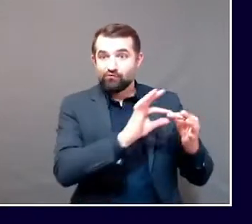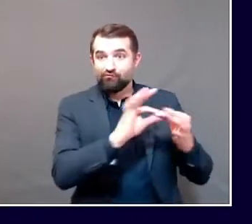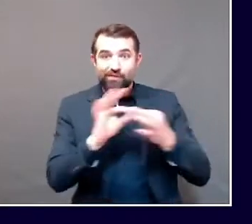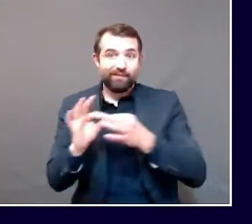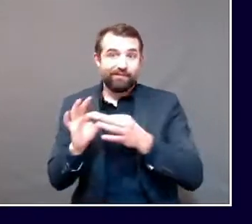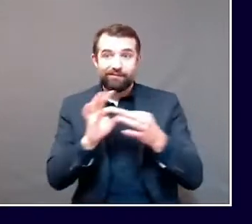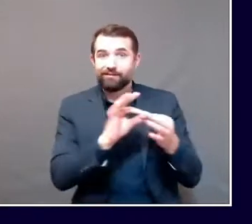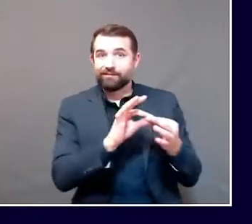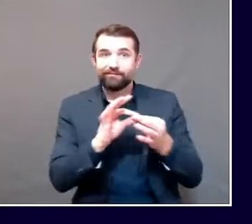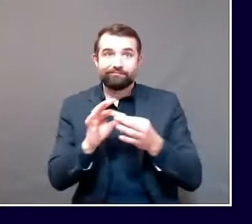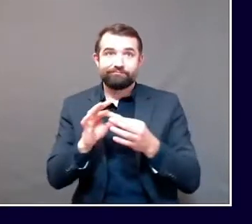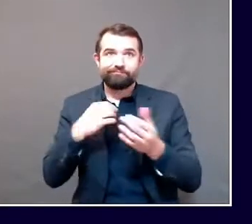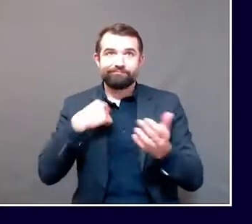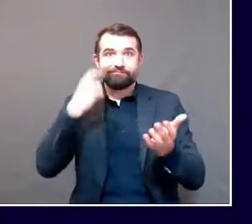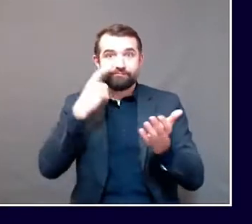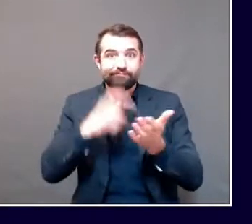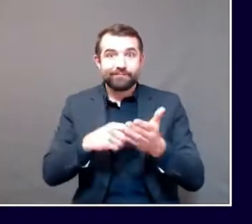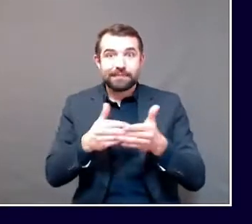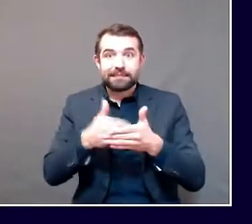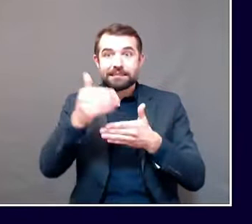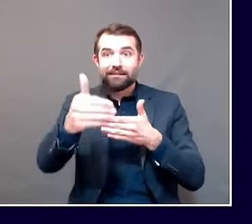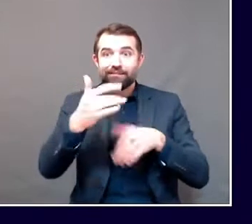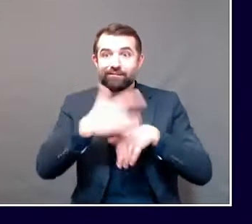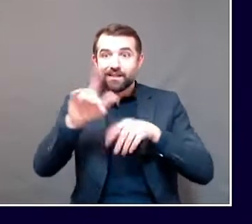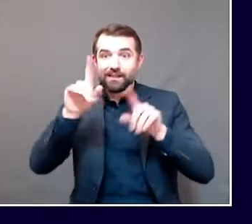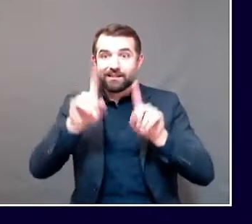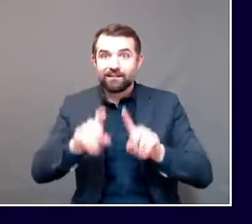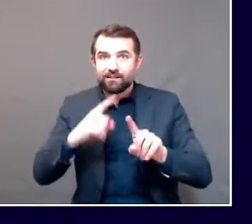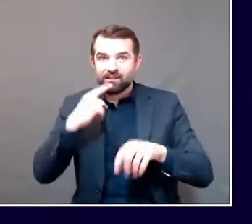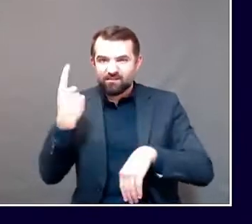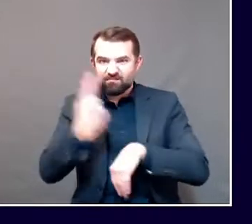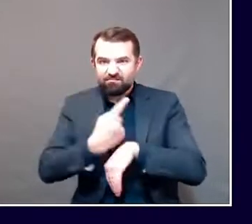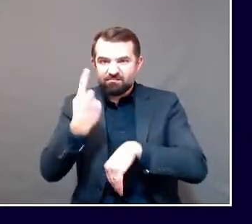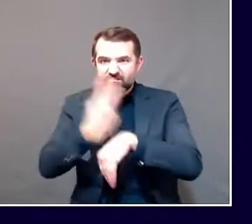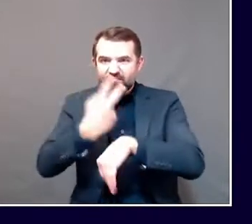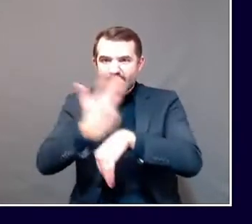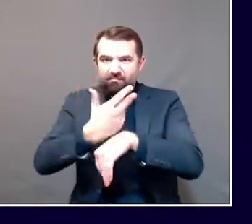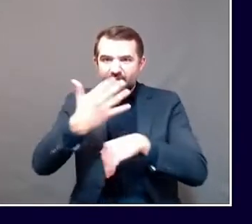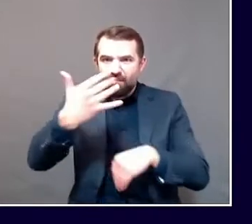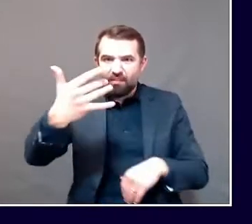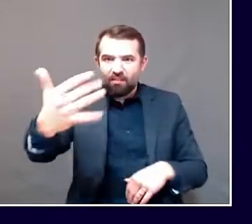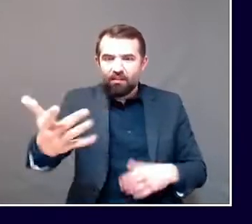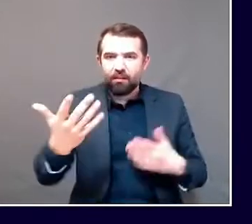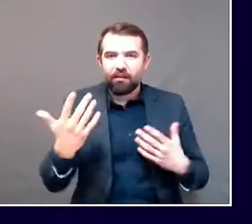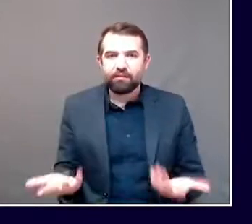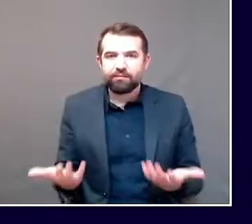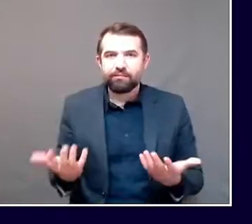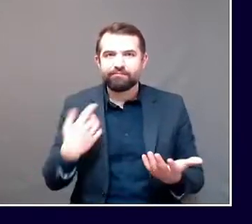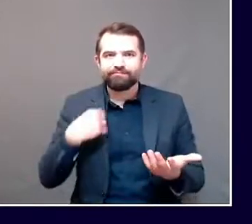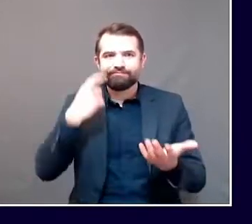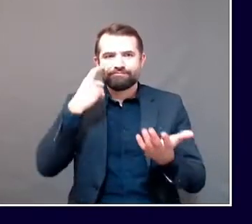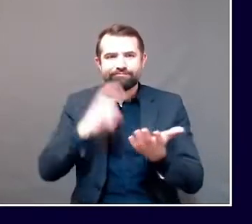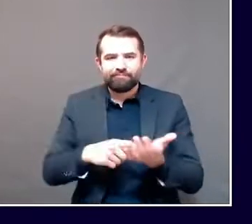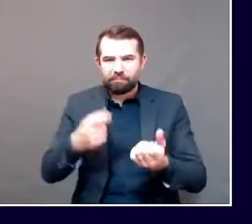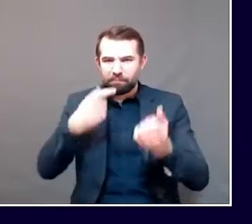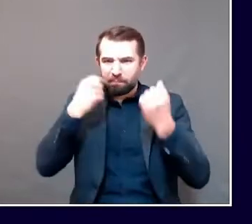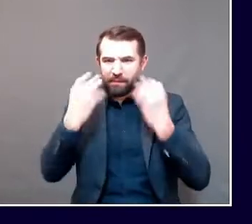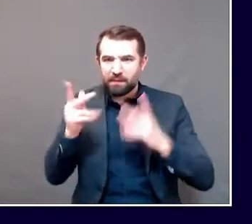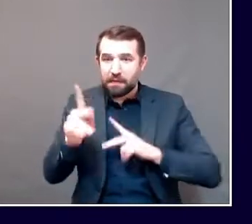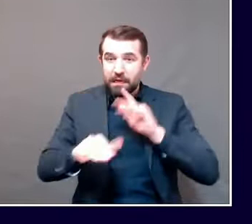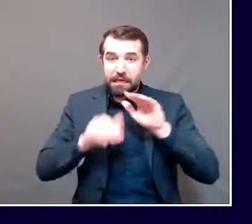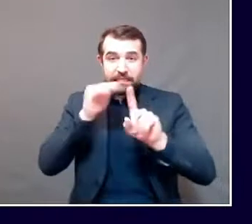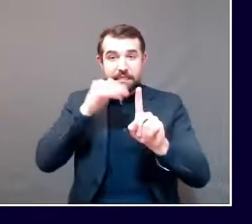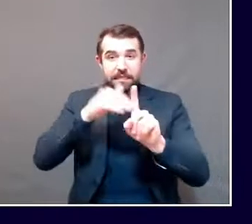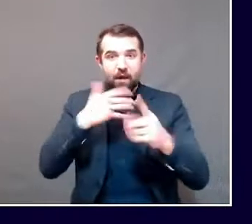flows from the other. We know that generally speaking, demand for testing has been high. Keep in mind